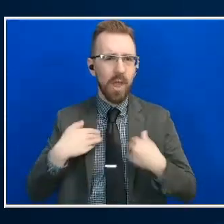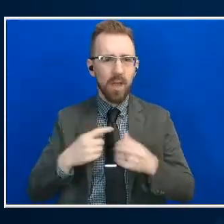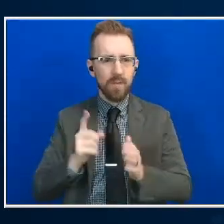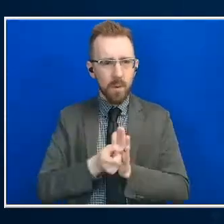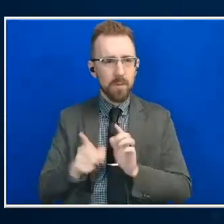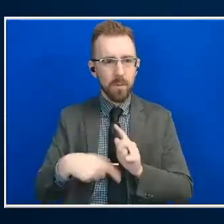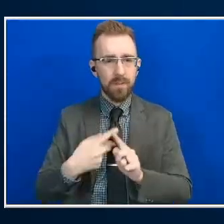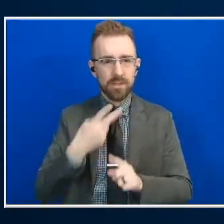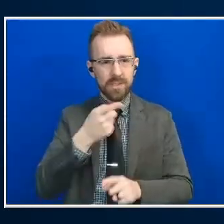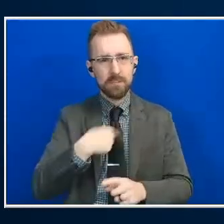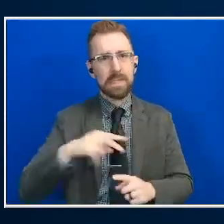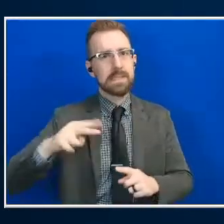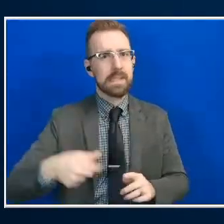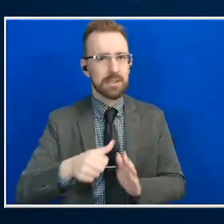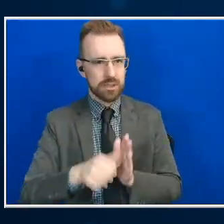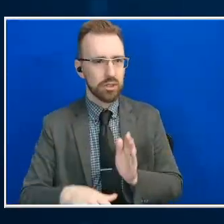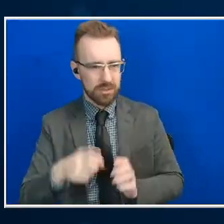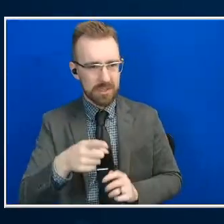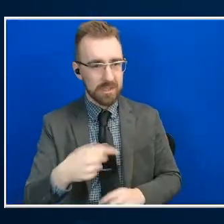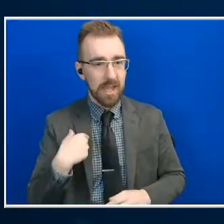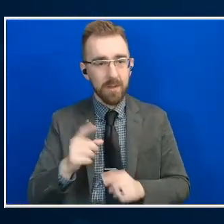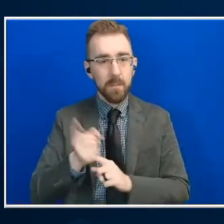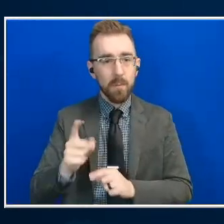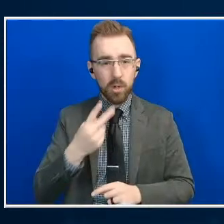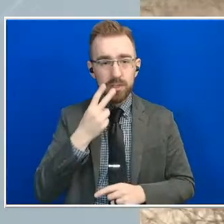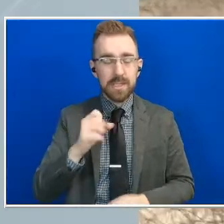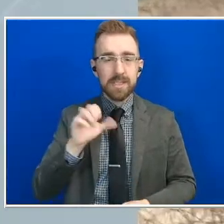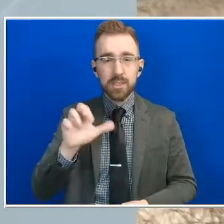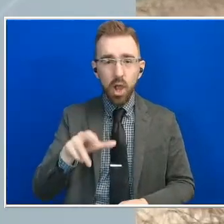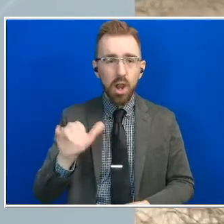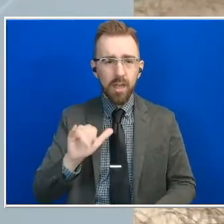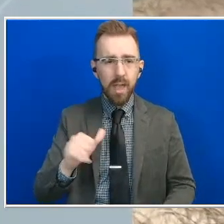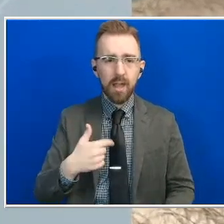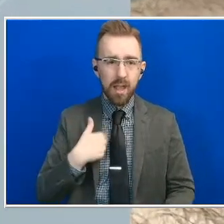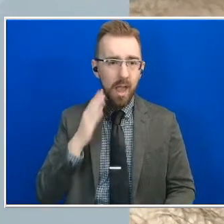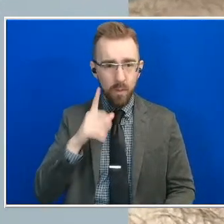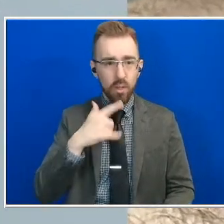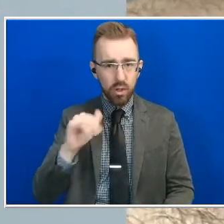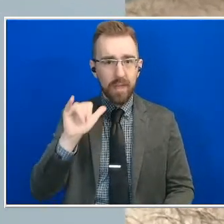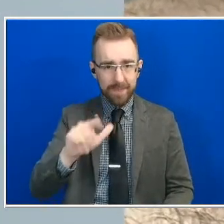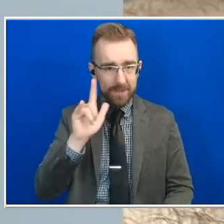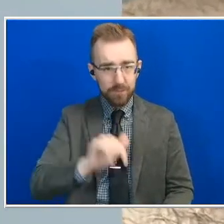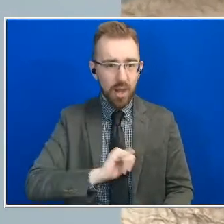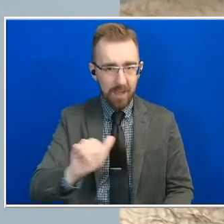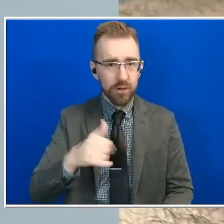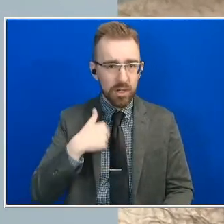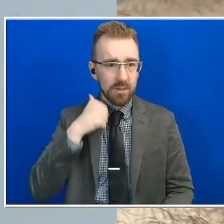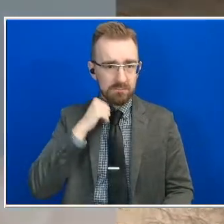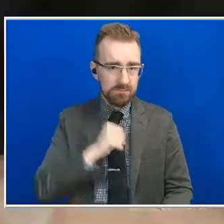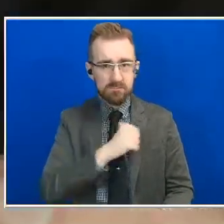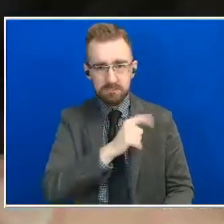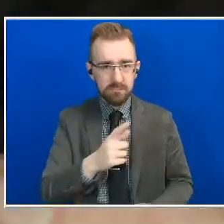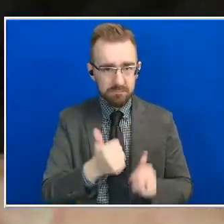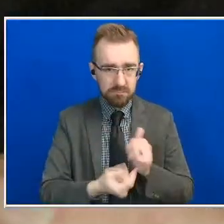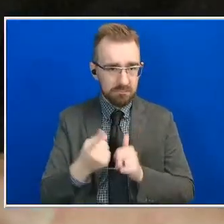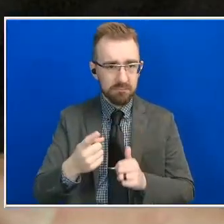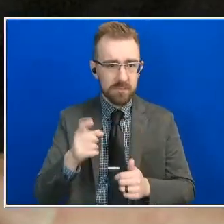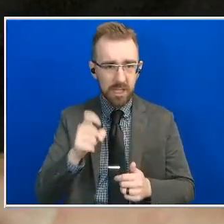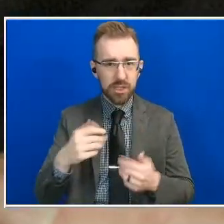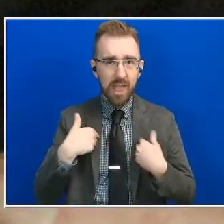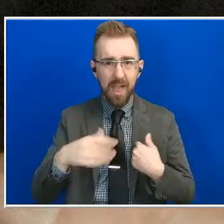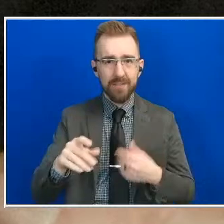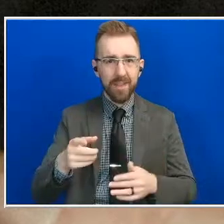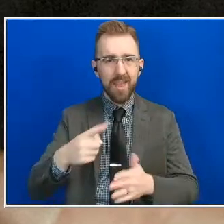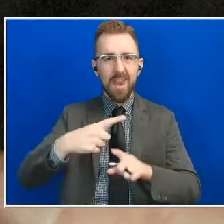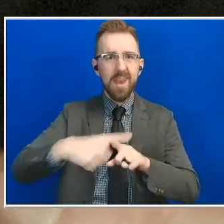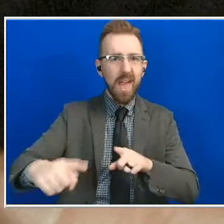surgery, you have the moments where you see these scars and you're like, I'm going to look like this forever. It looks like everyone tells me I should tell people I got in a knife fight or something. And I'm like, no, this story's